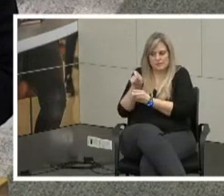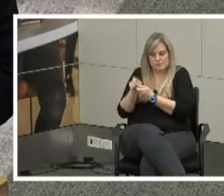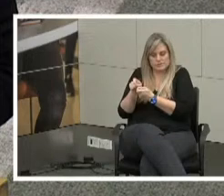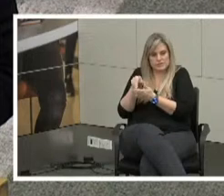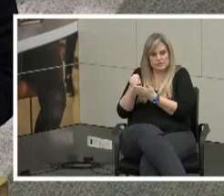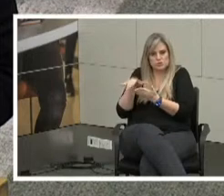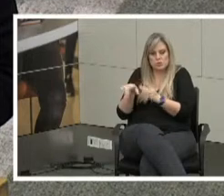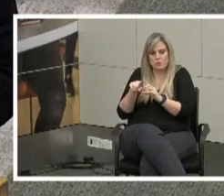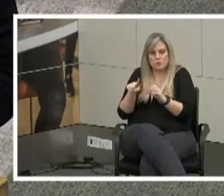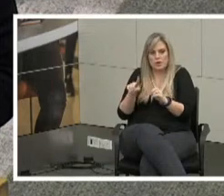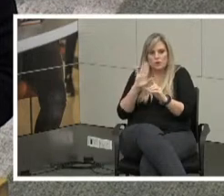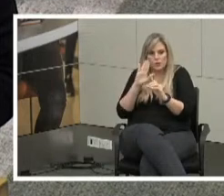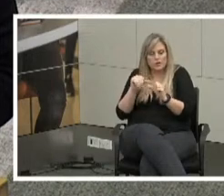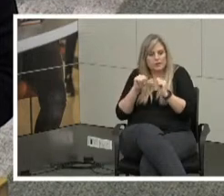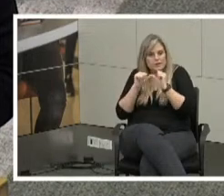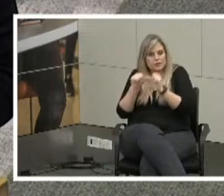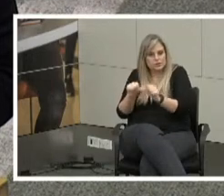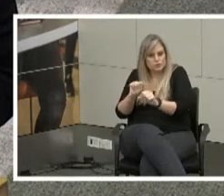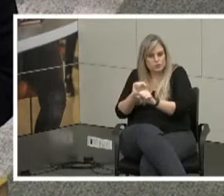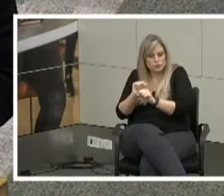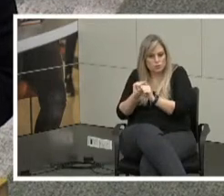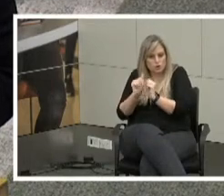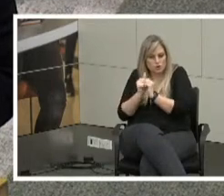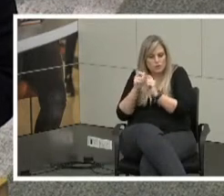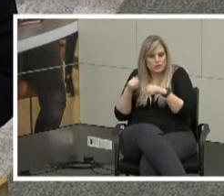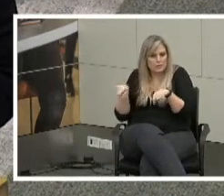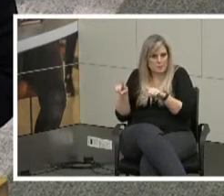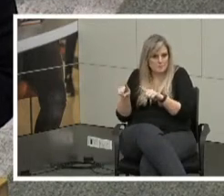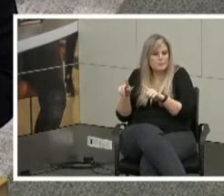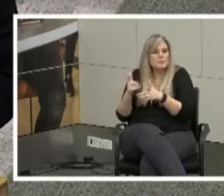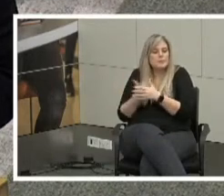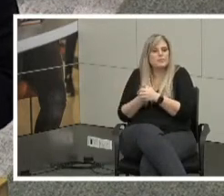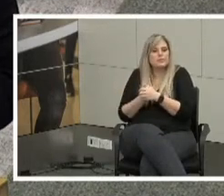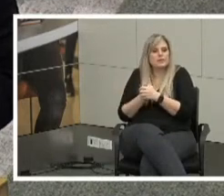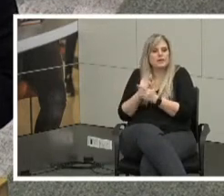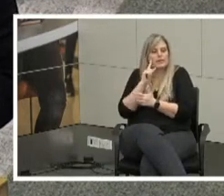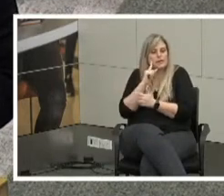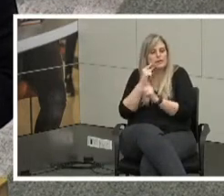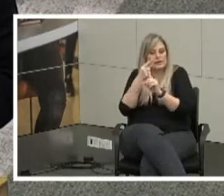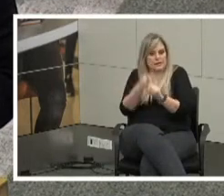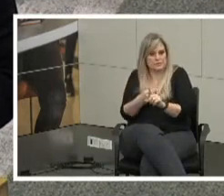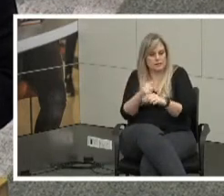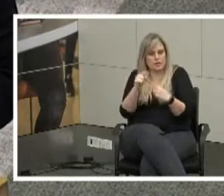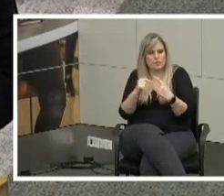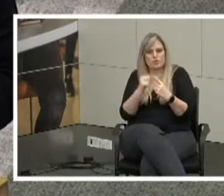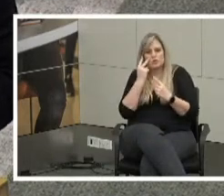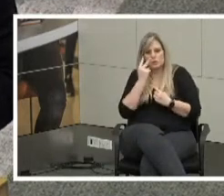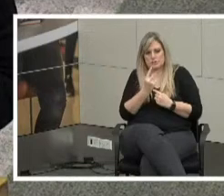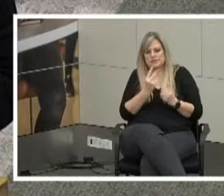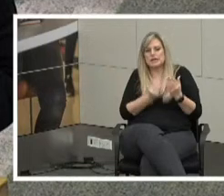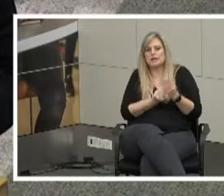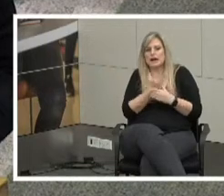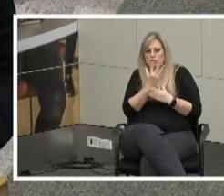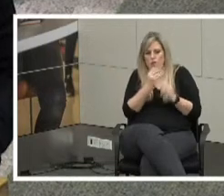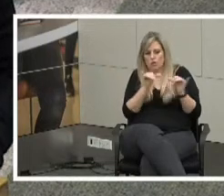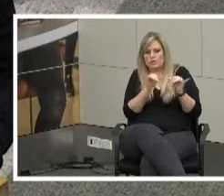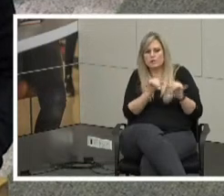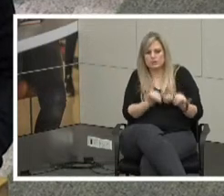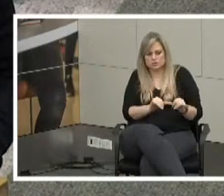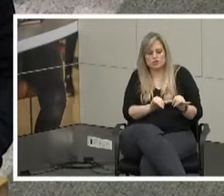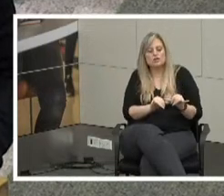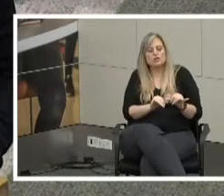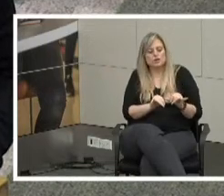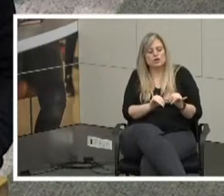but we're going to continue to work with them and I think um like I said next month when you see the growth measures